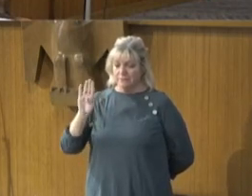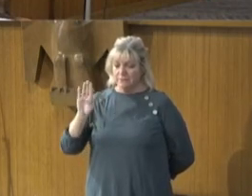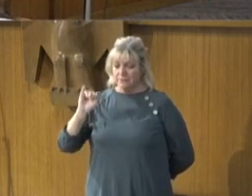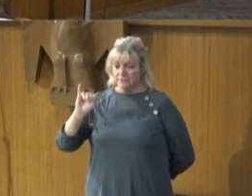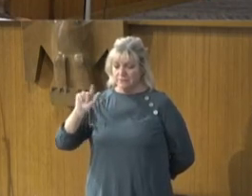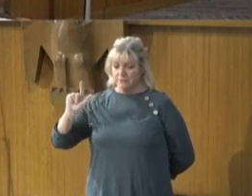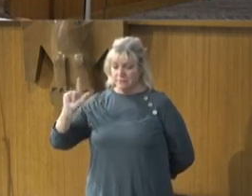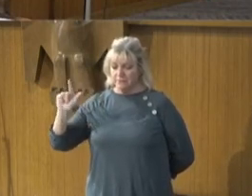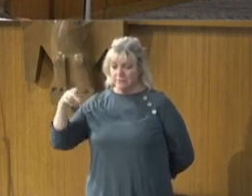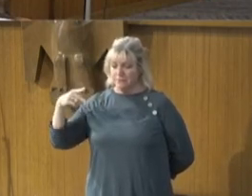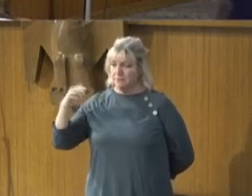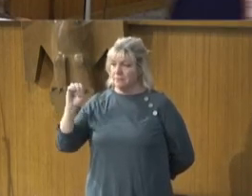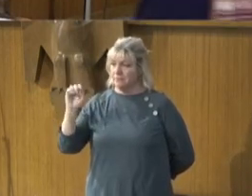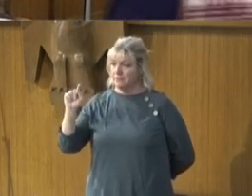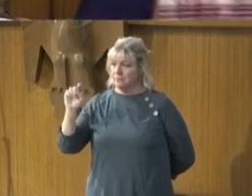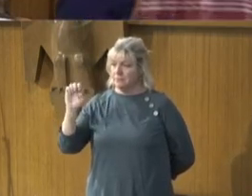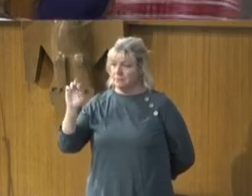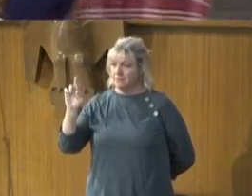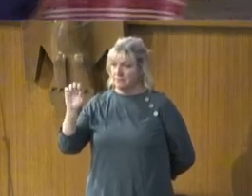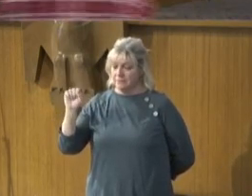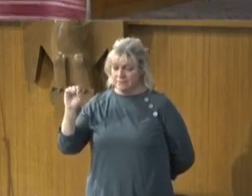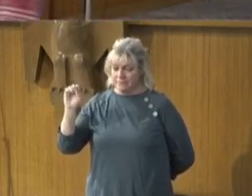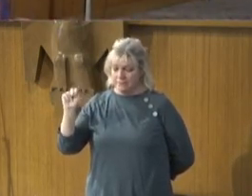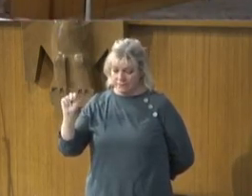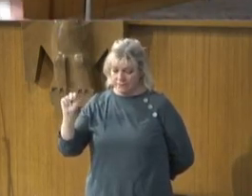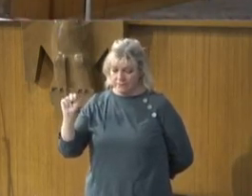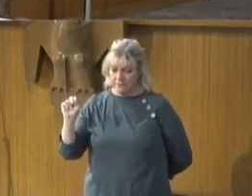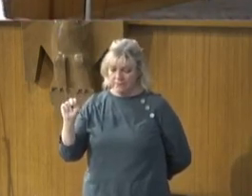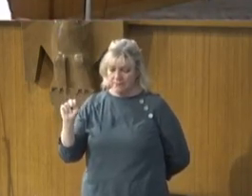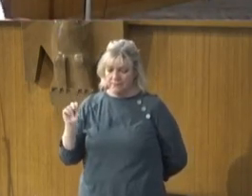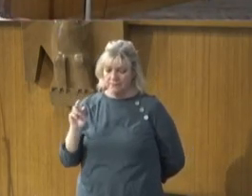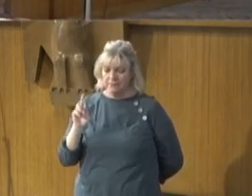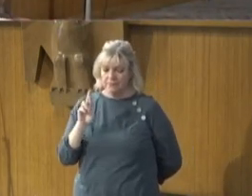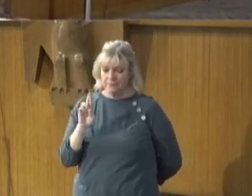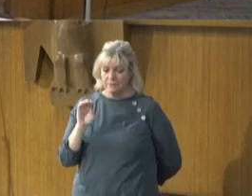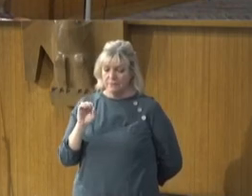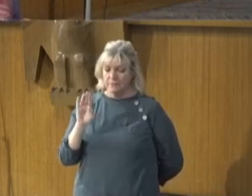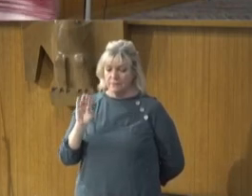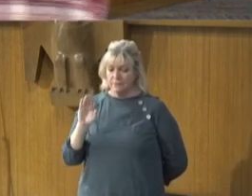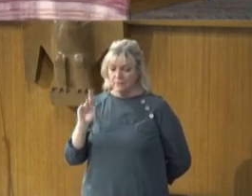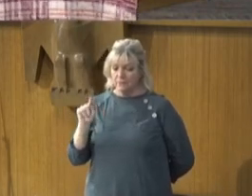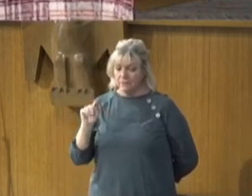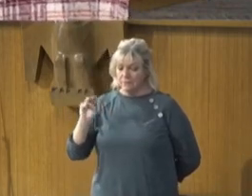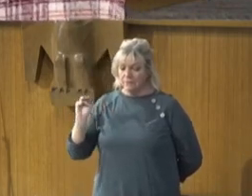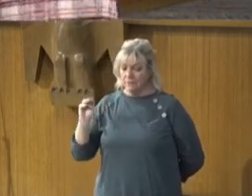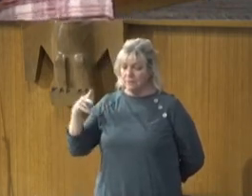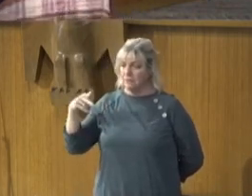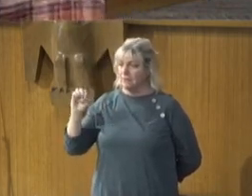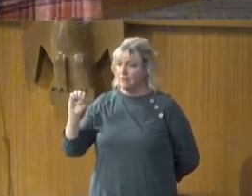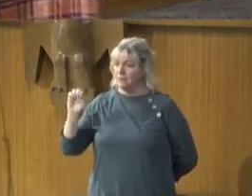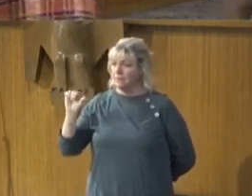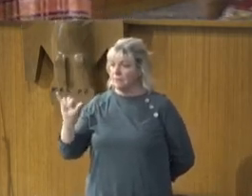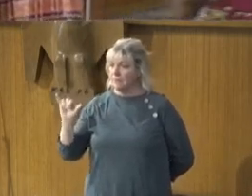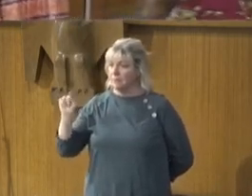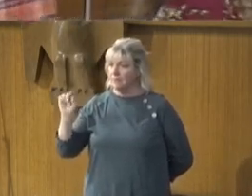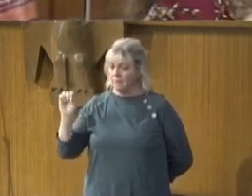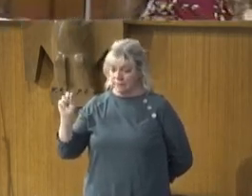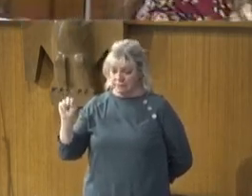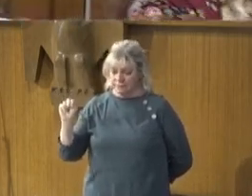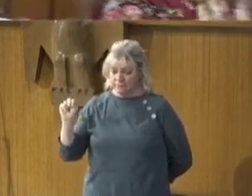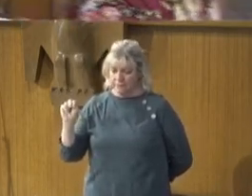Reverend Dr. William Bill Peterson. Robert M. Payton.